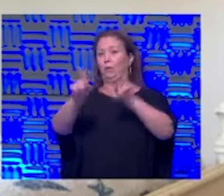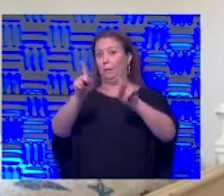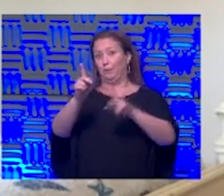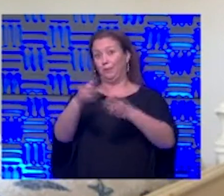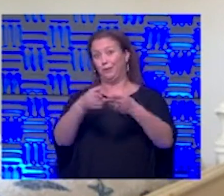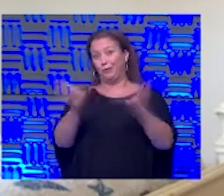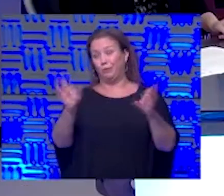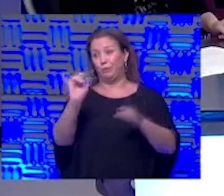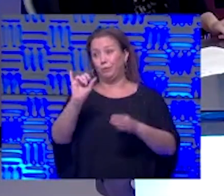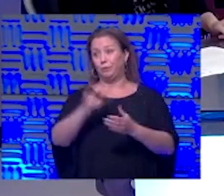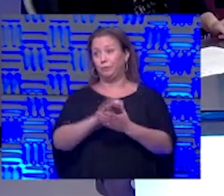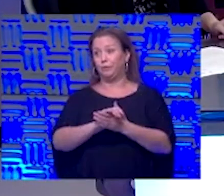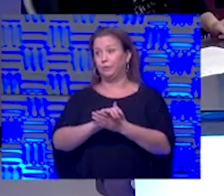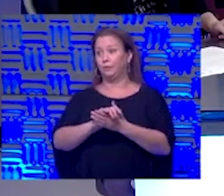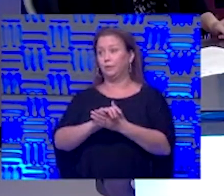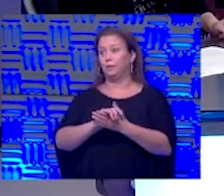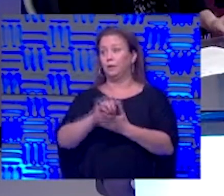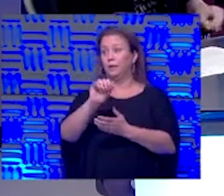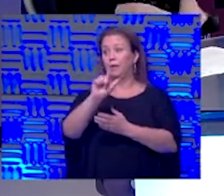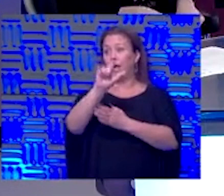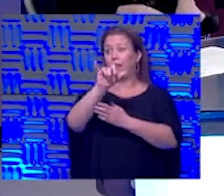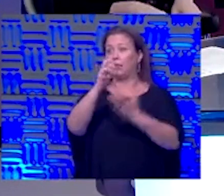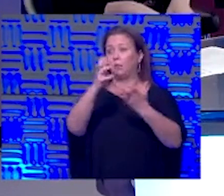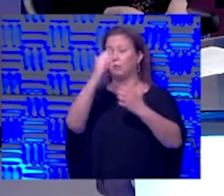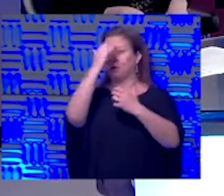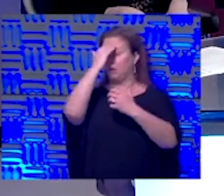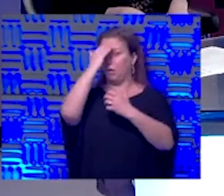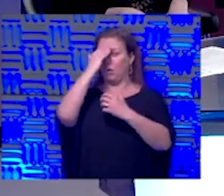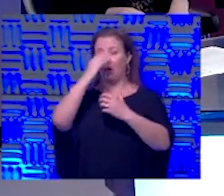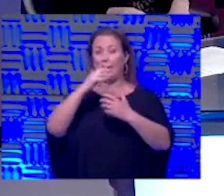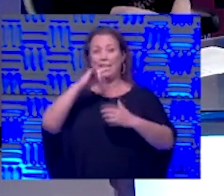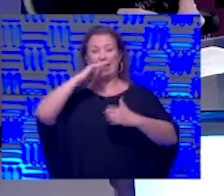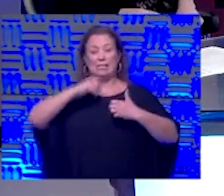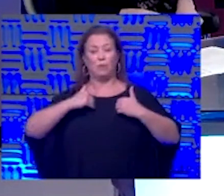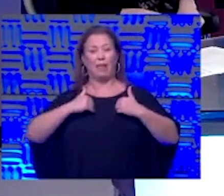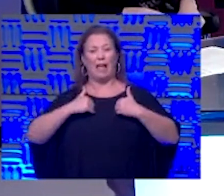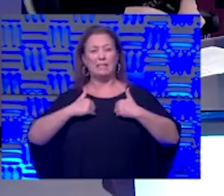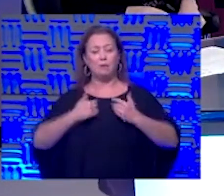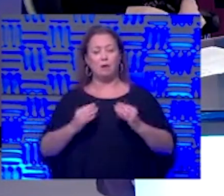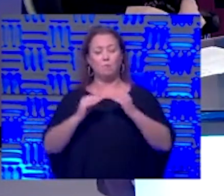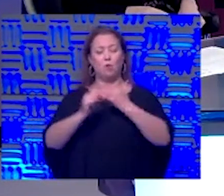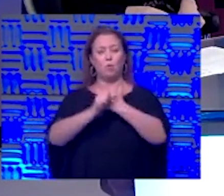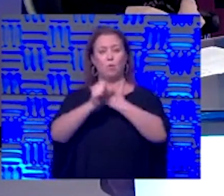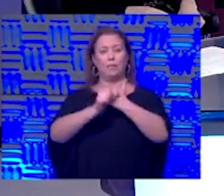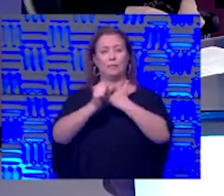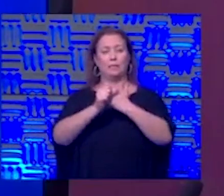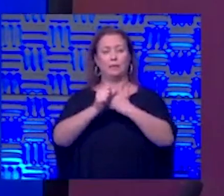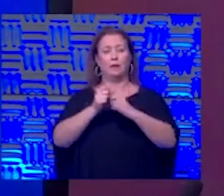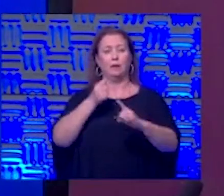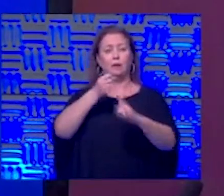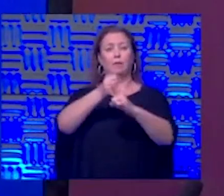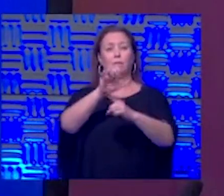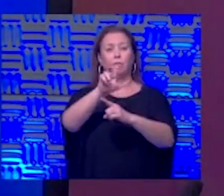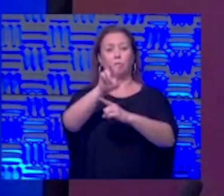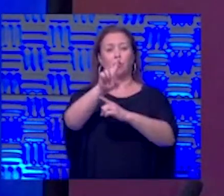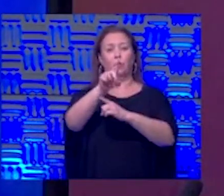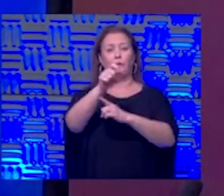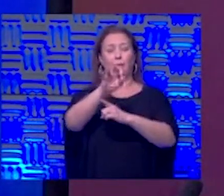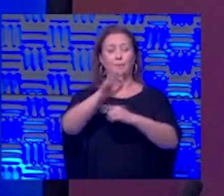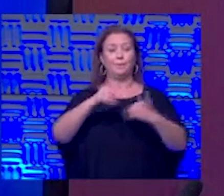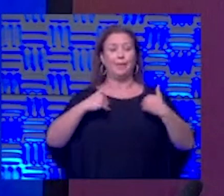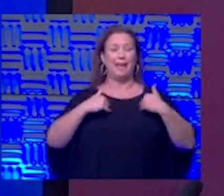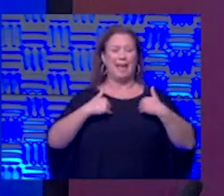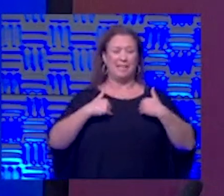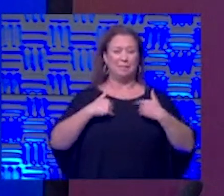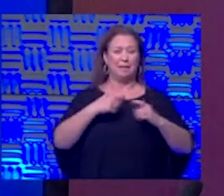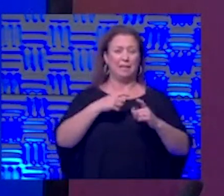general. Dr. Lauer, Allie wants to know, are kids with asthma more at risk for COVID-19? I think asthma would